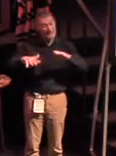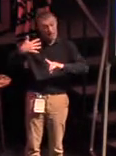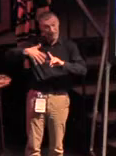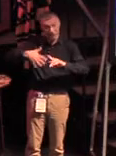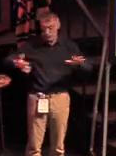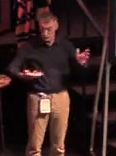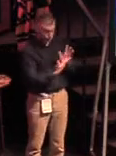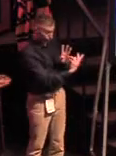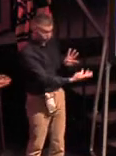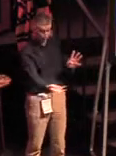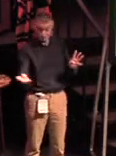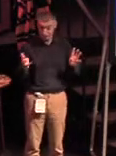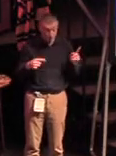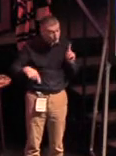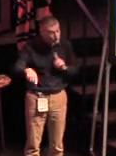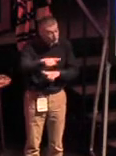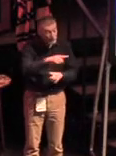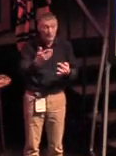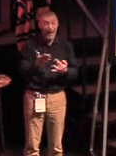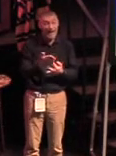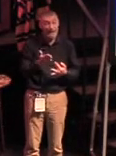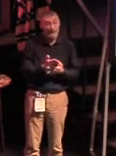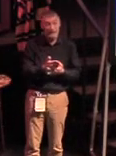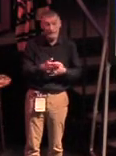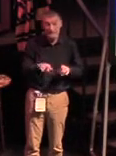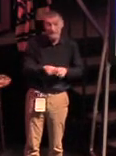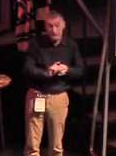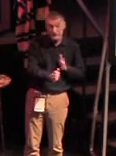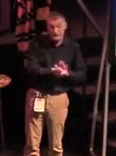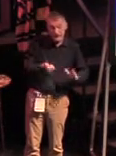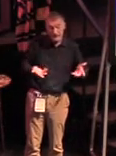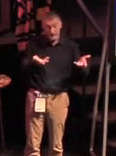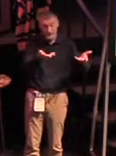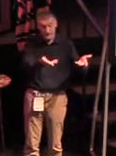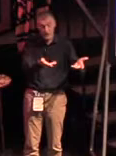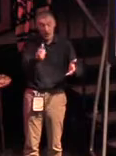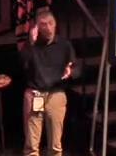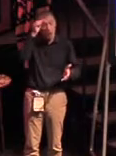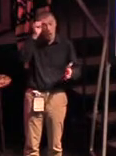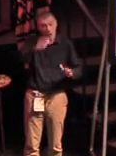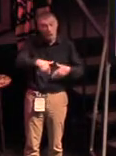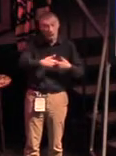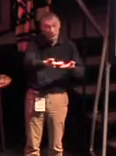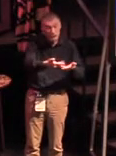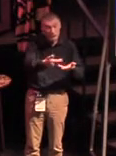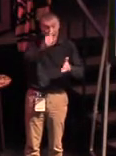mine access to the same skills and knowledge and experiences that enabled me to